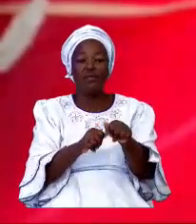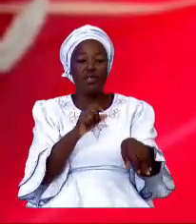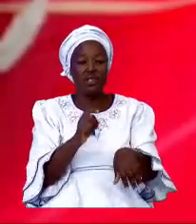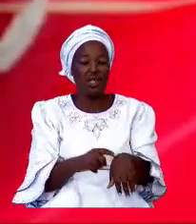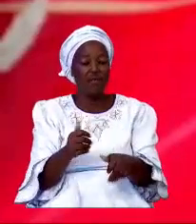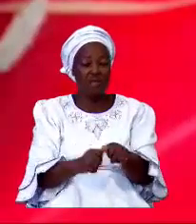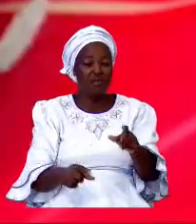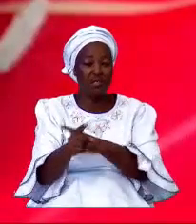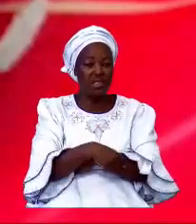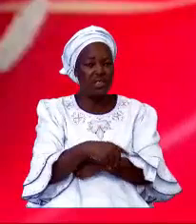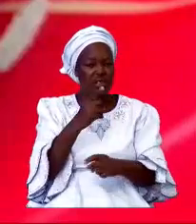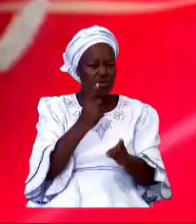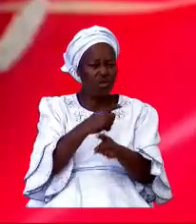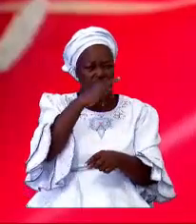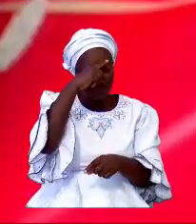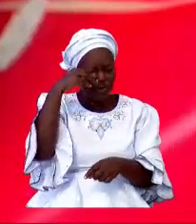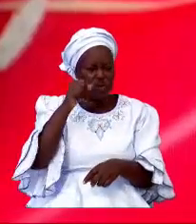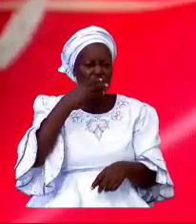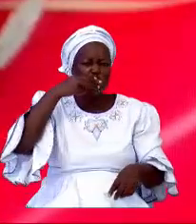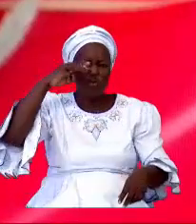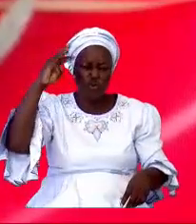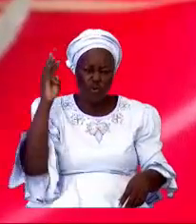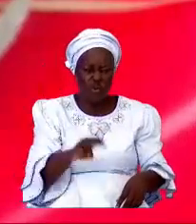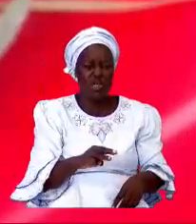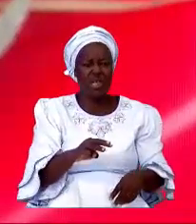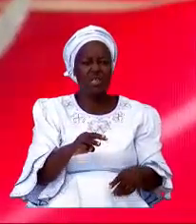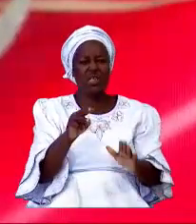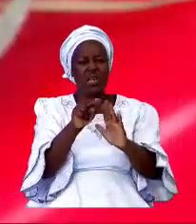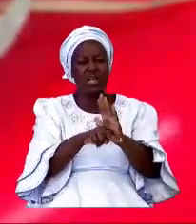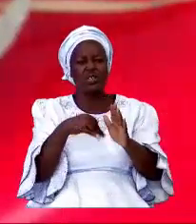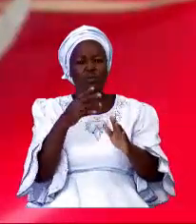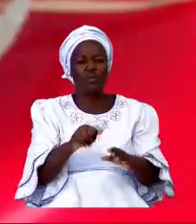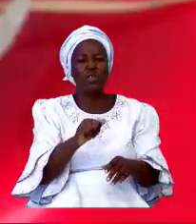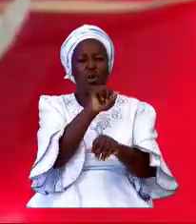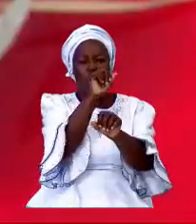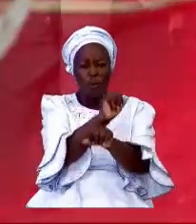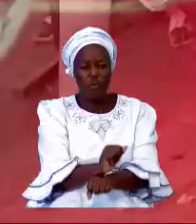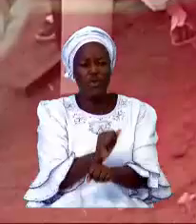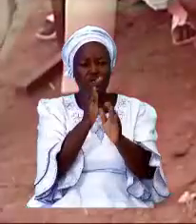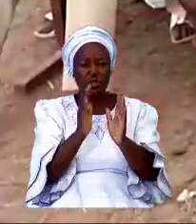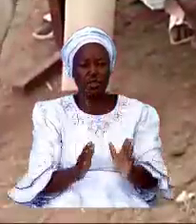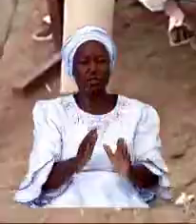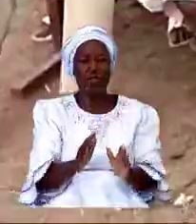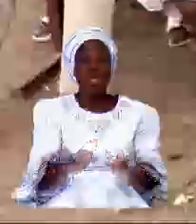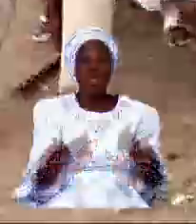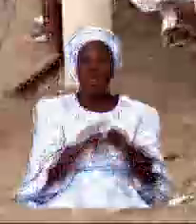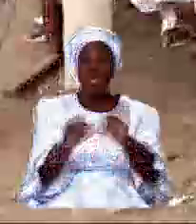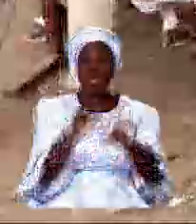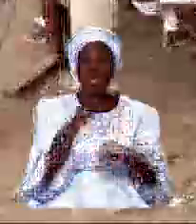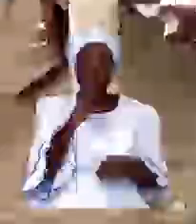are fearing continually every day because of the fury of the